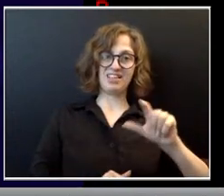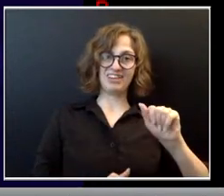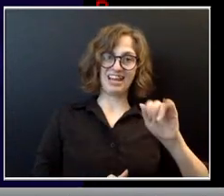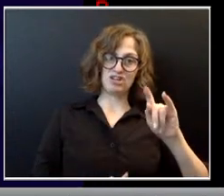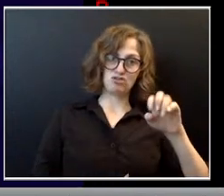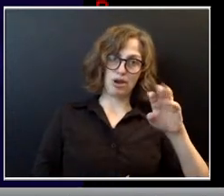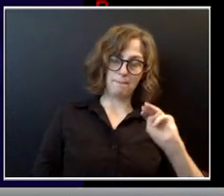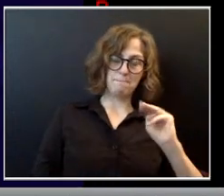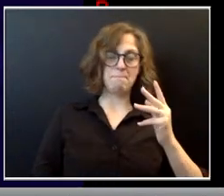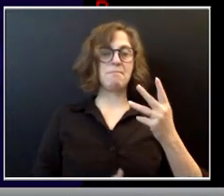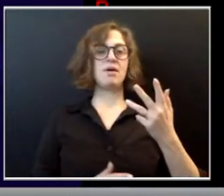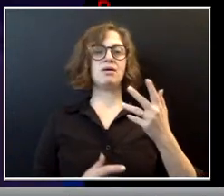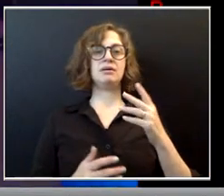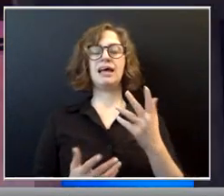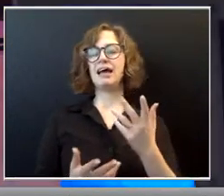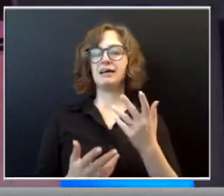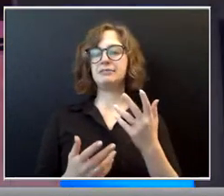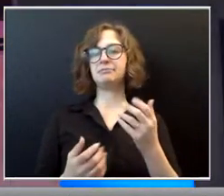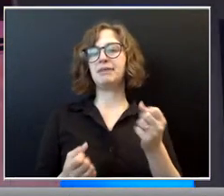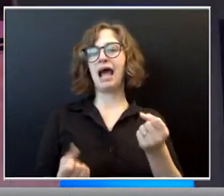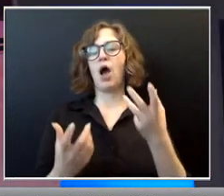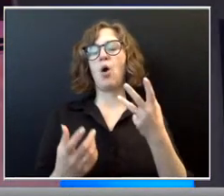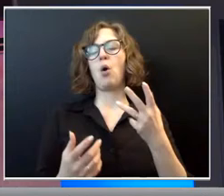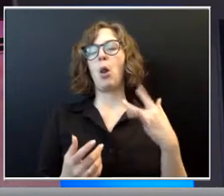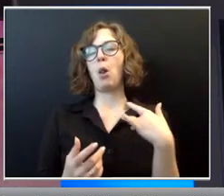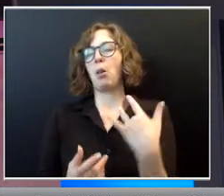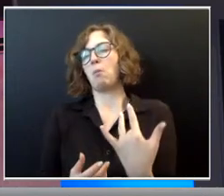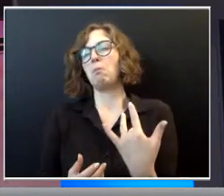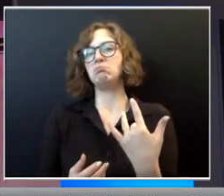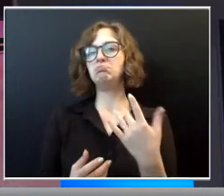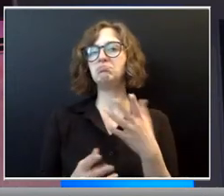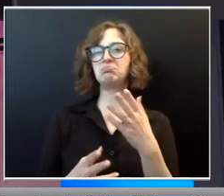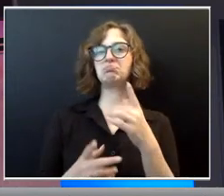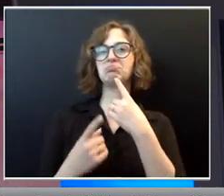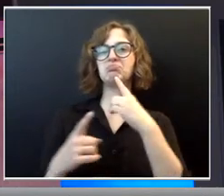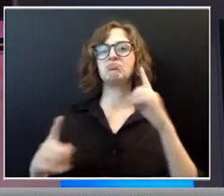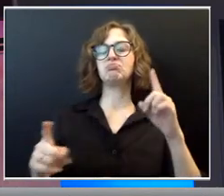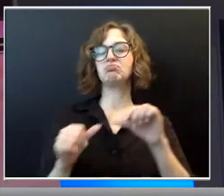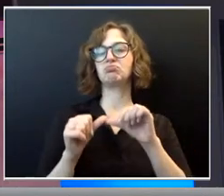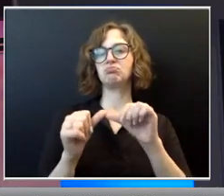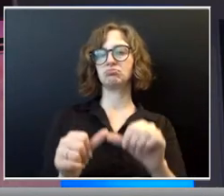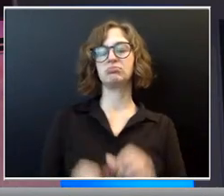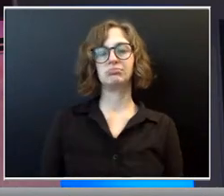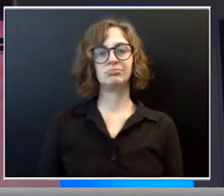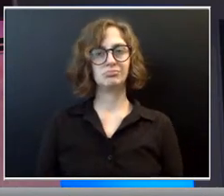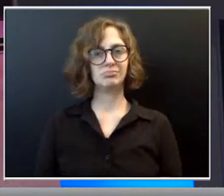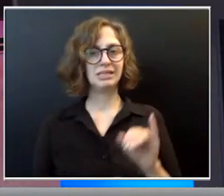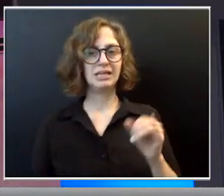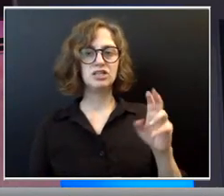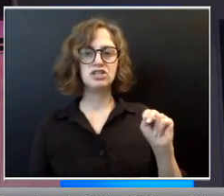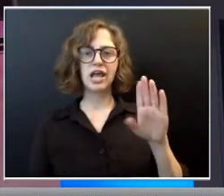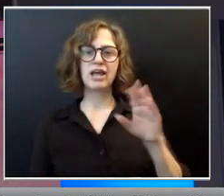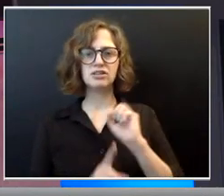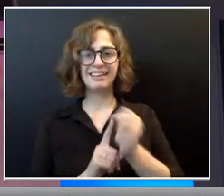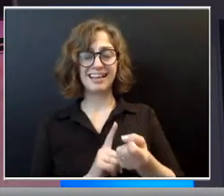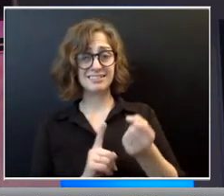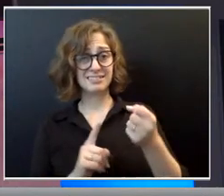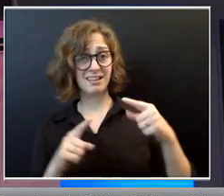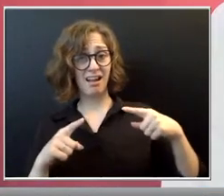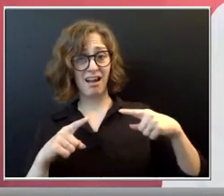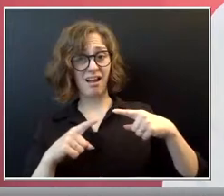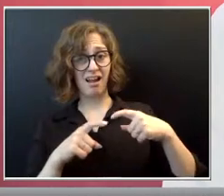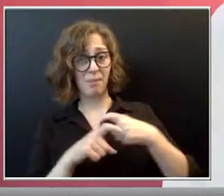success long term. Was Jan's case complicated, or was it your typical AFib and then ablation? I think